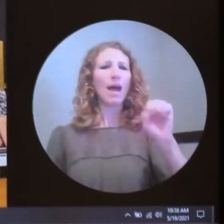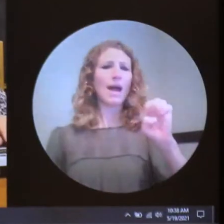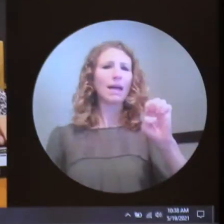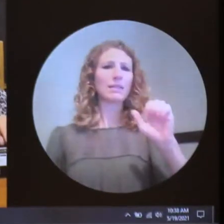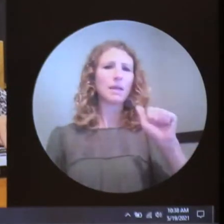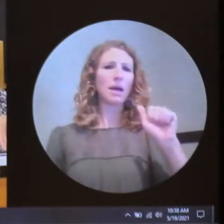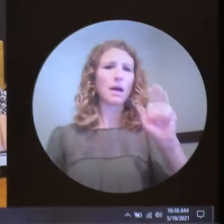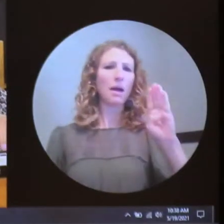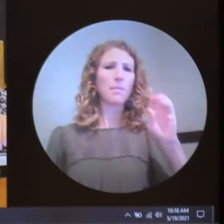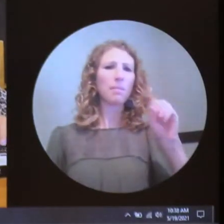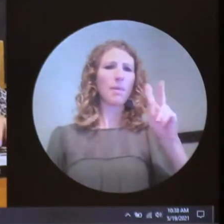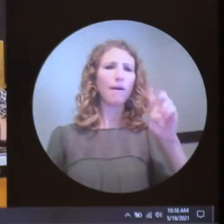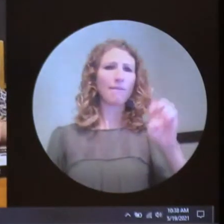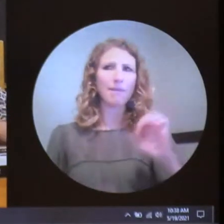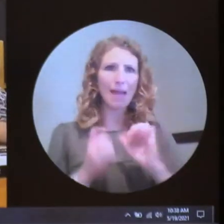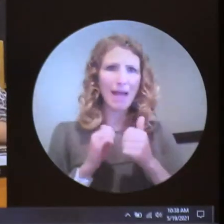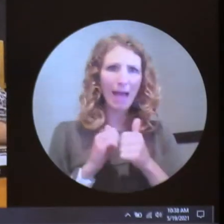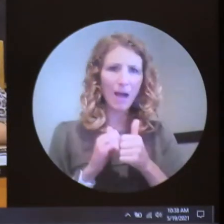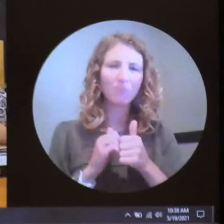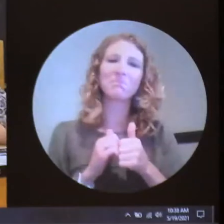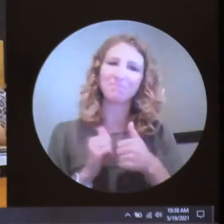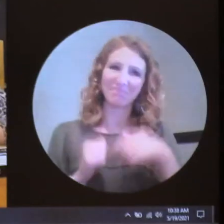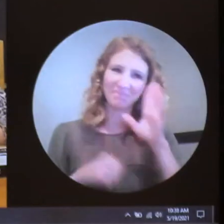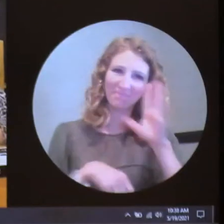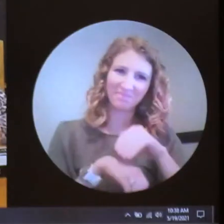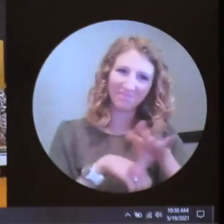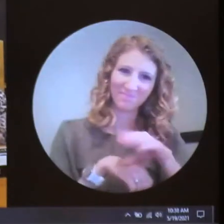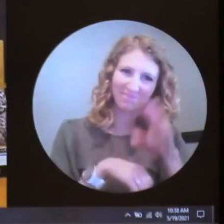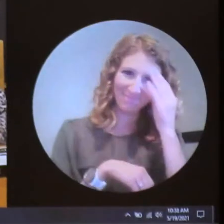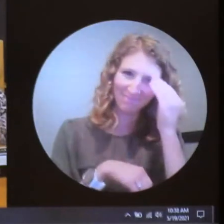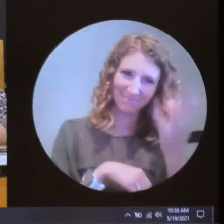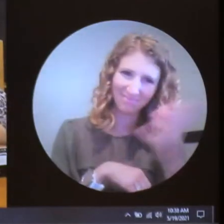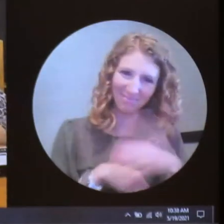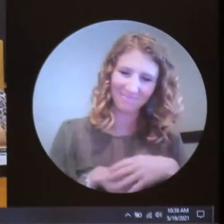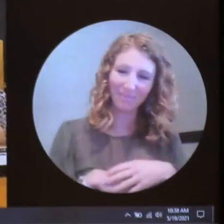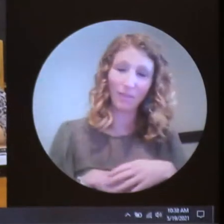advice. First, believe in yourself.